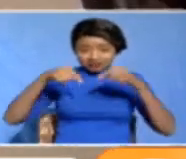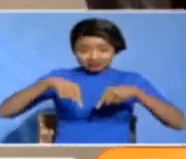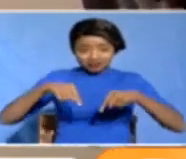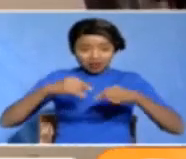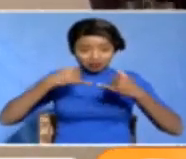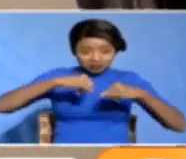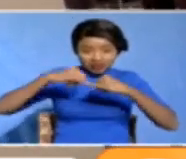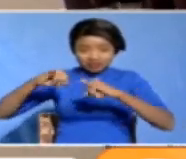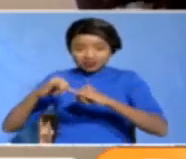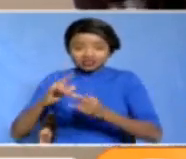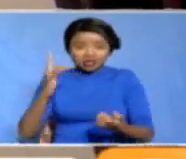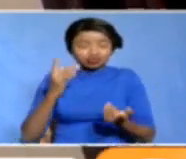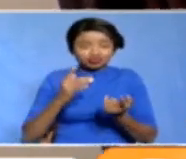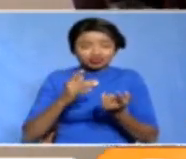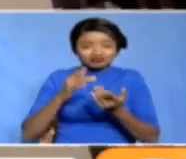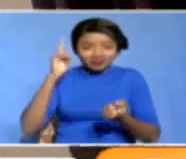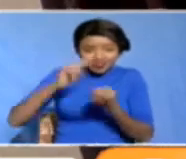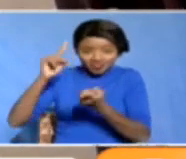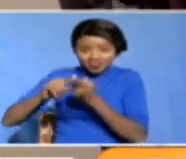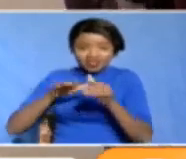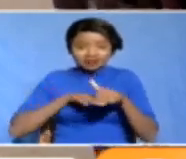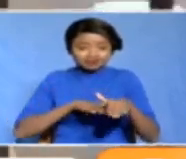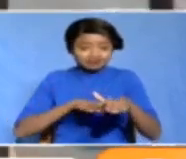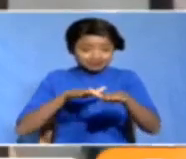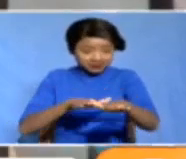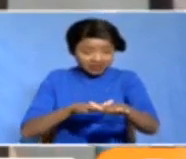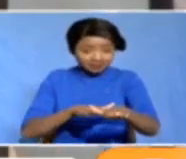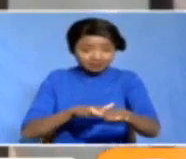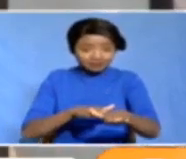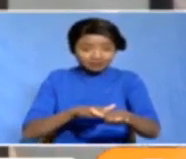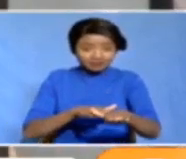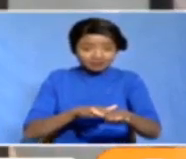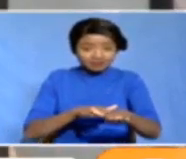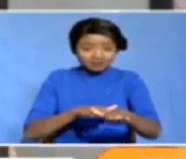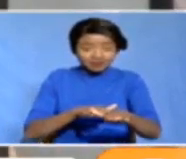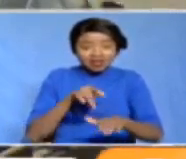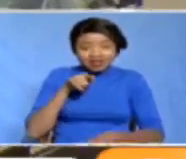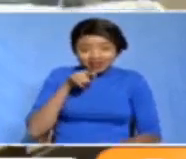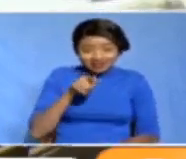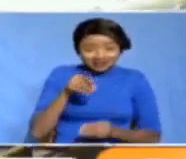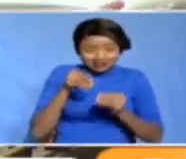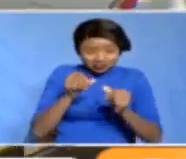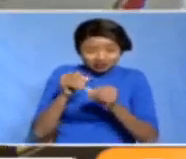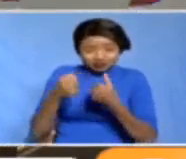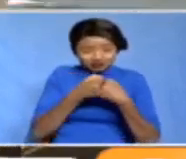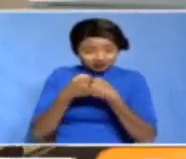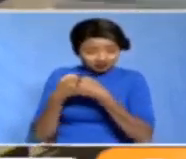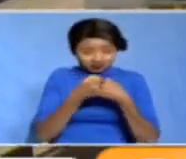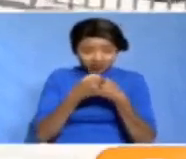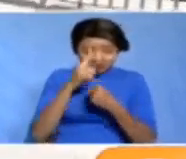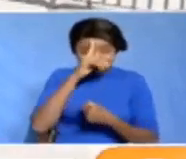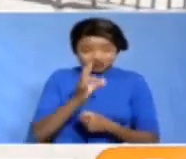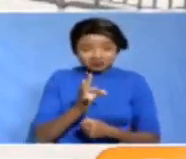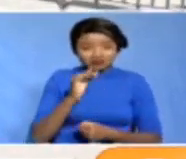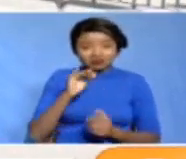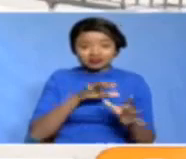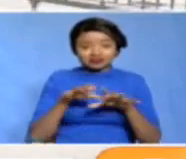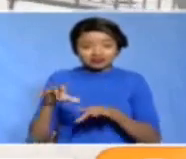rapid transit, a brainchild of the Nairobi Regeneration Committee that was tasked with solving critical challenges facing the